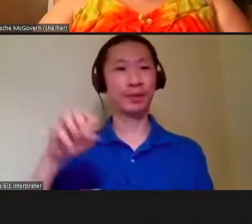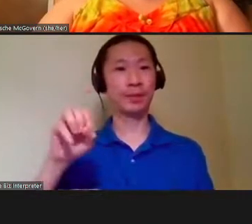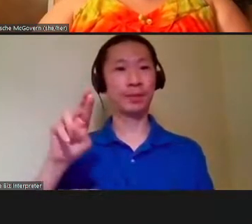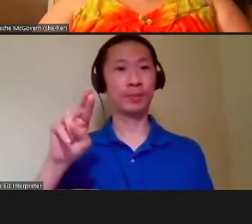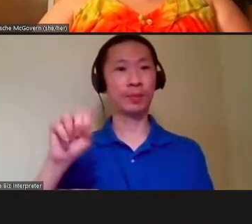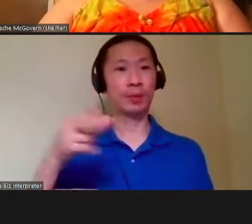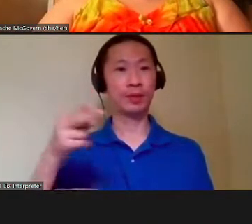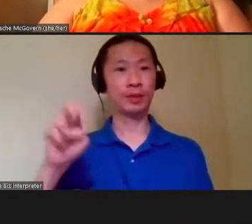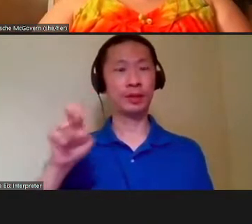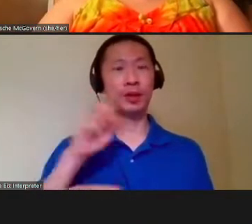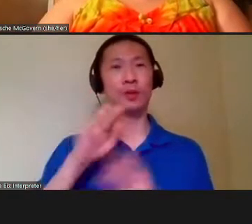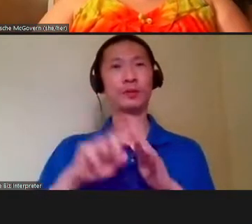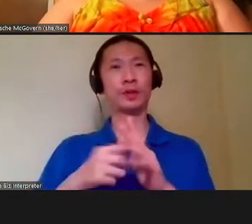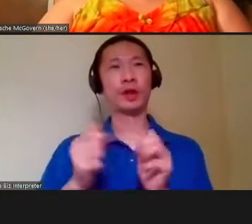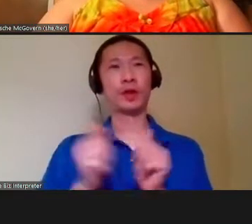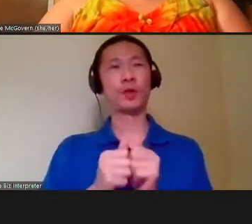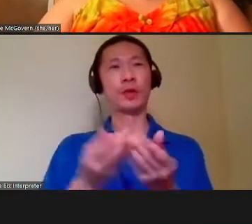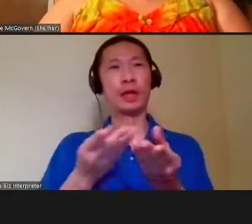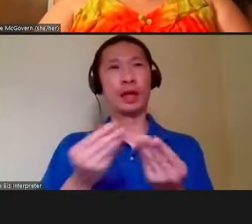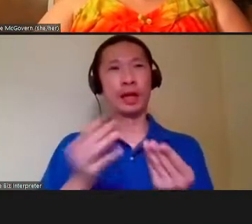a land acknowledgement.